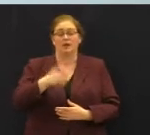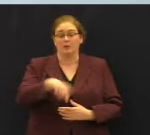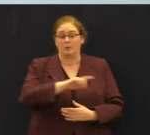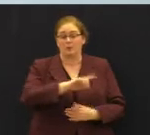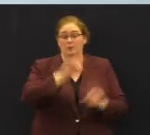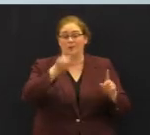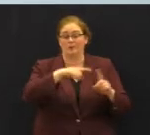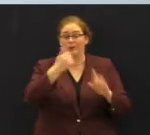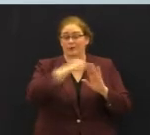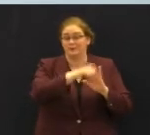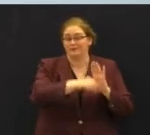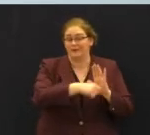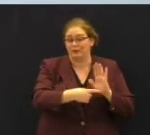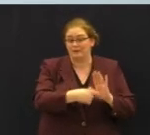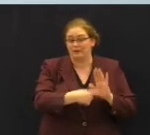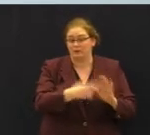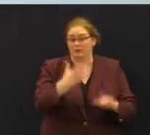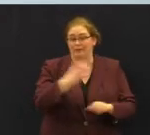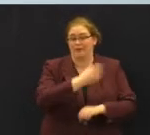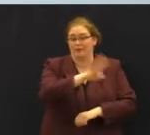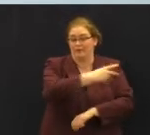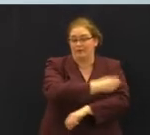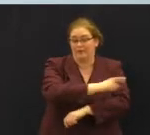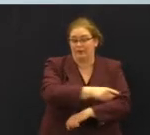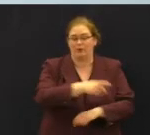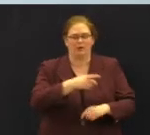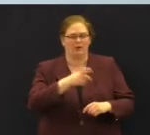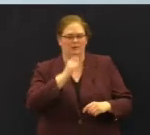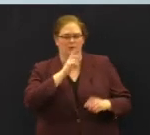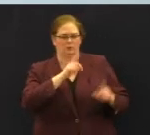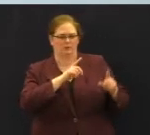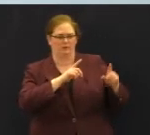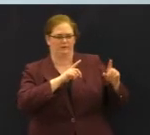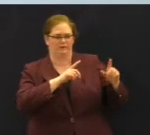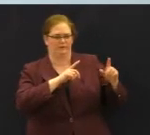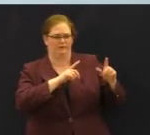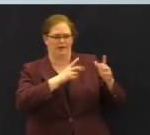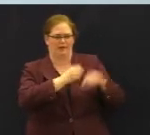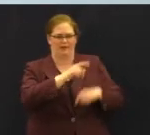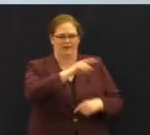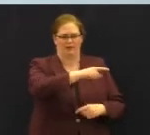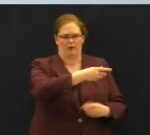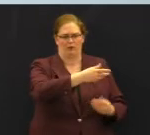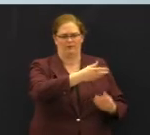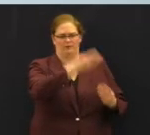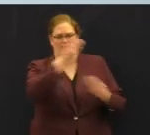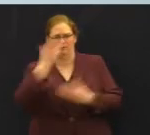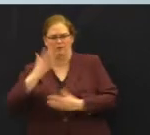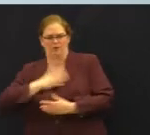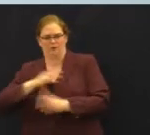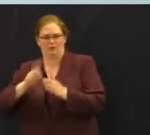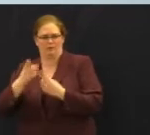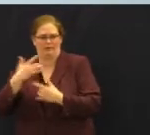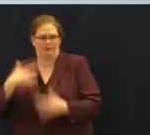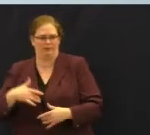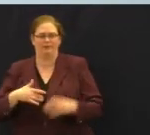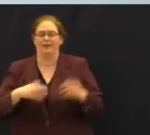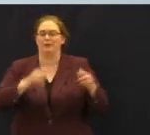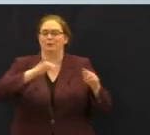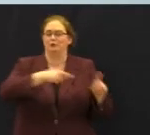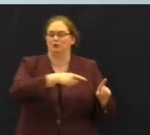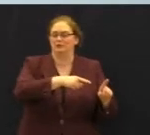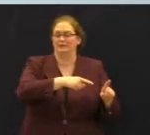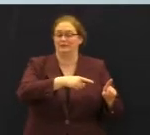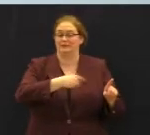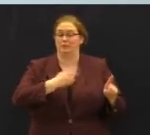different state, for example, to get a vaccine, it's not clear if our Department of Health would know that, if the New Jersey Department of Health would share that